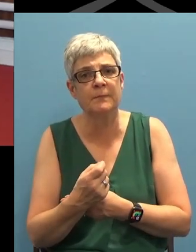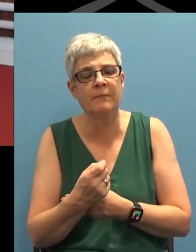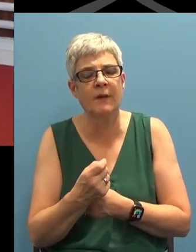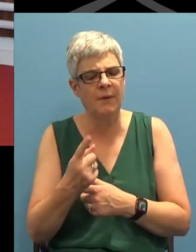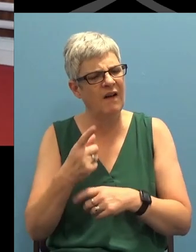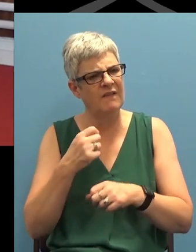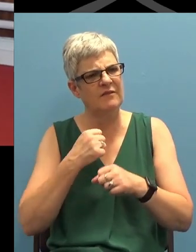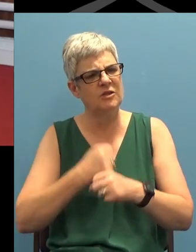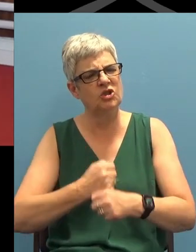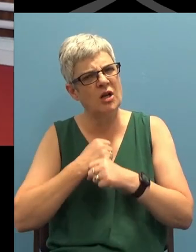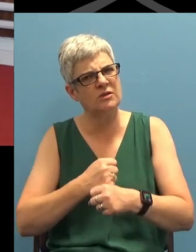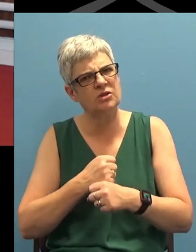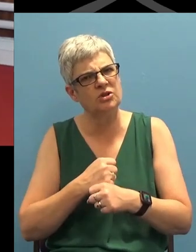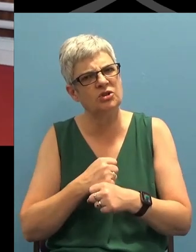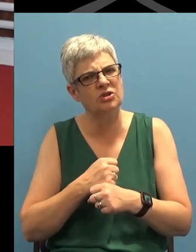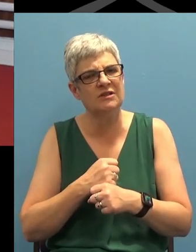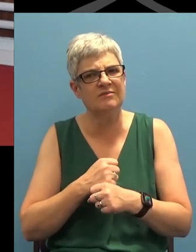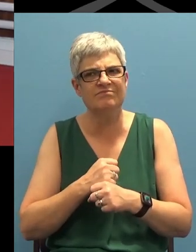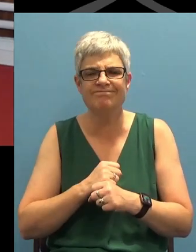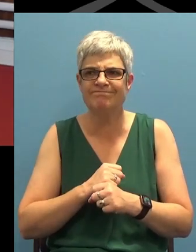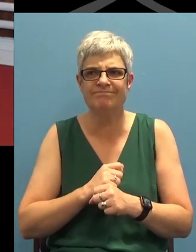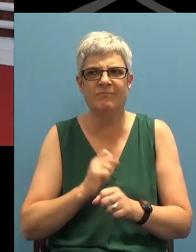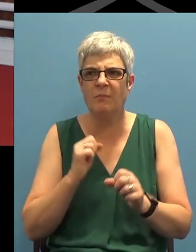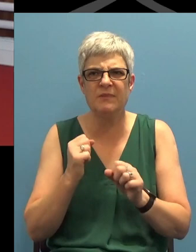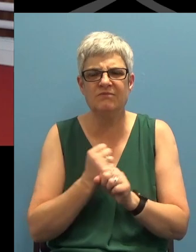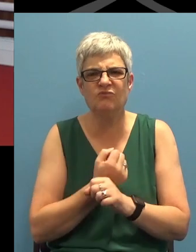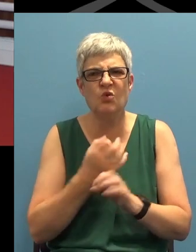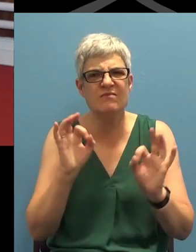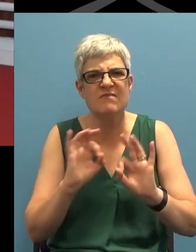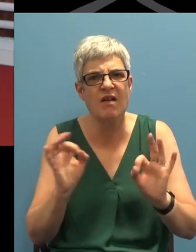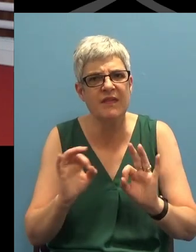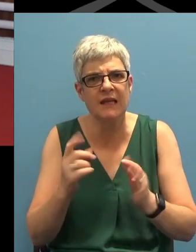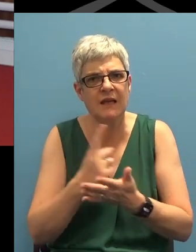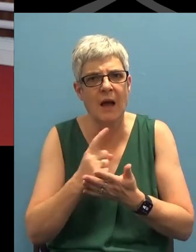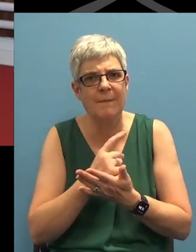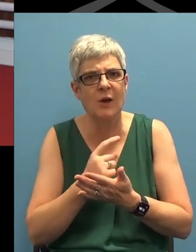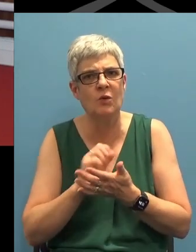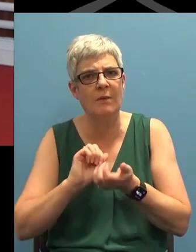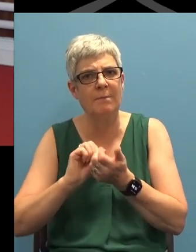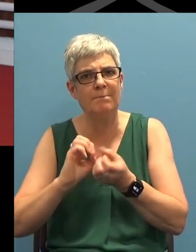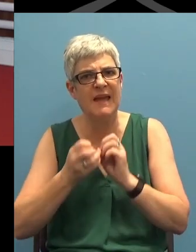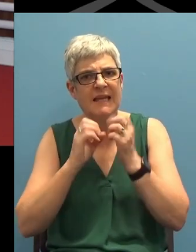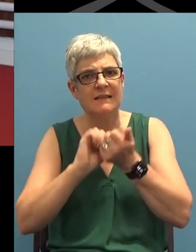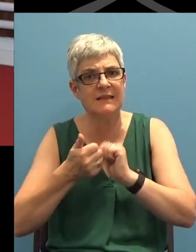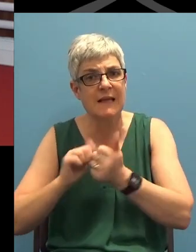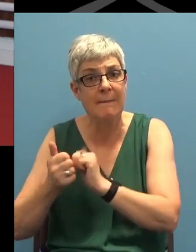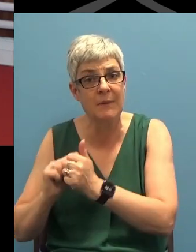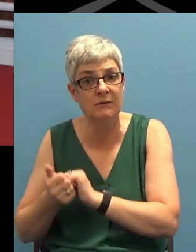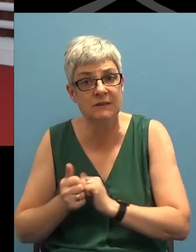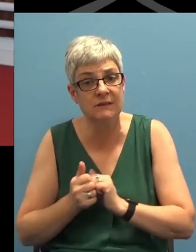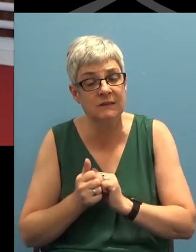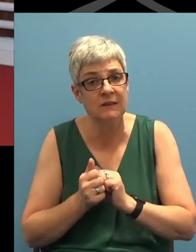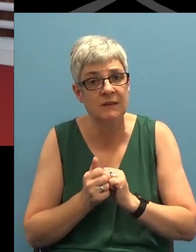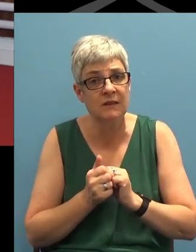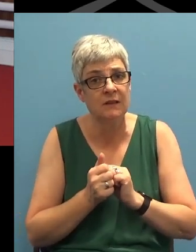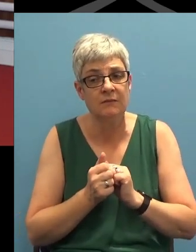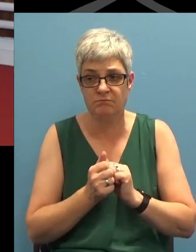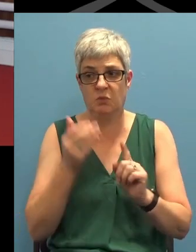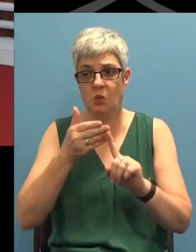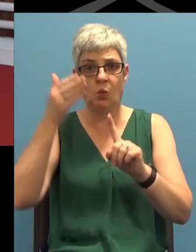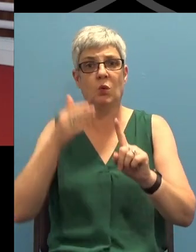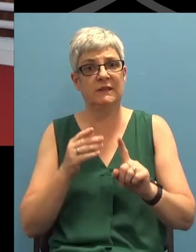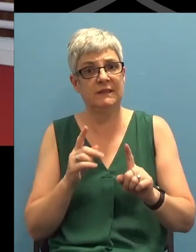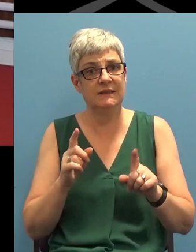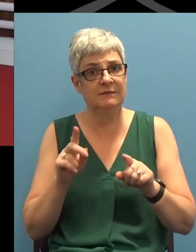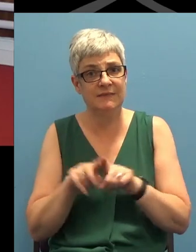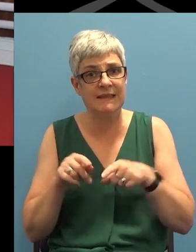But if a church has been doing not very much or nothing at all about disciple making, well, we don't notice that